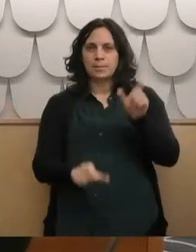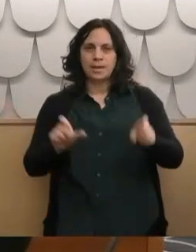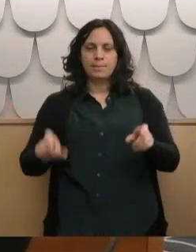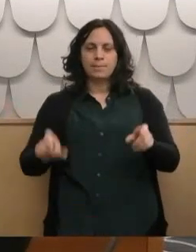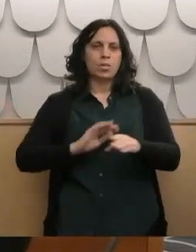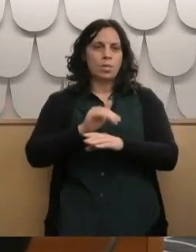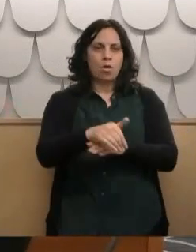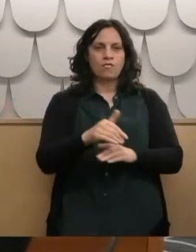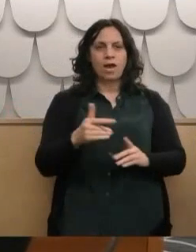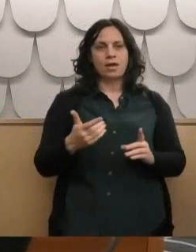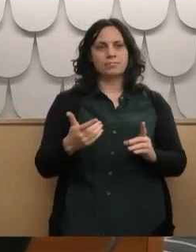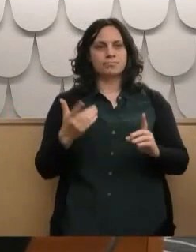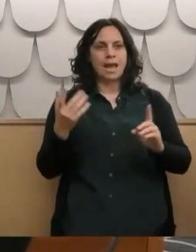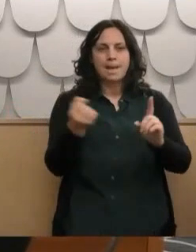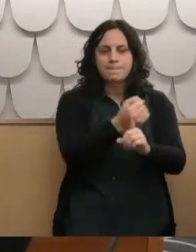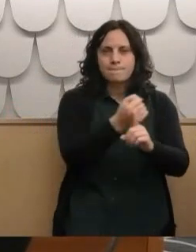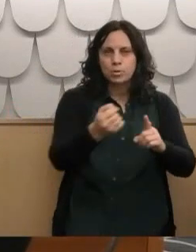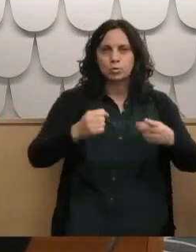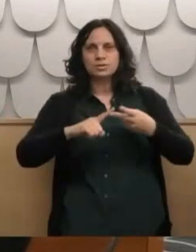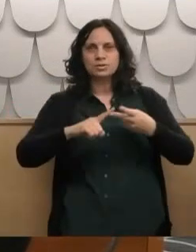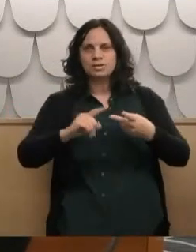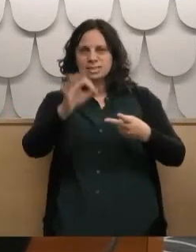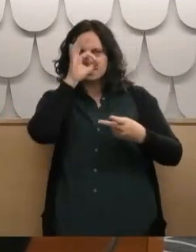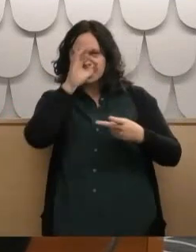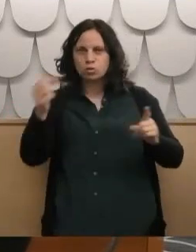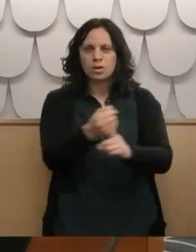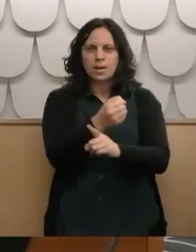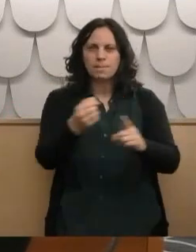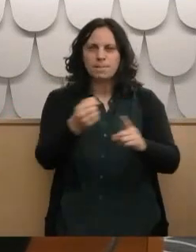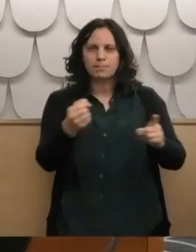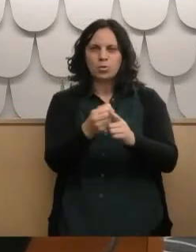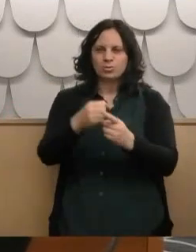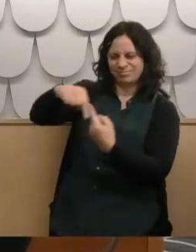sexual abuse and its dynamics, how it works.